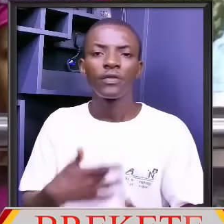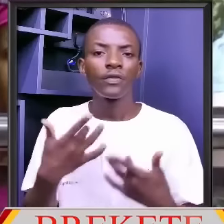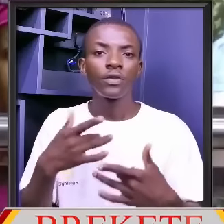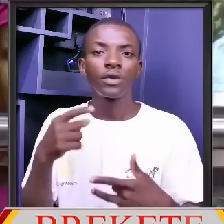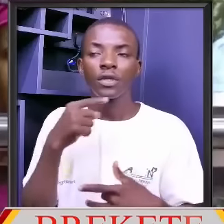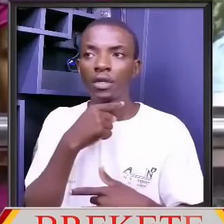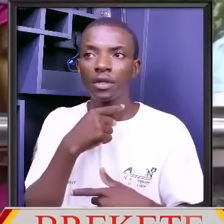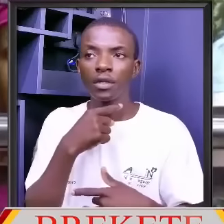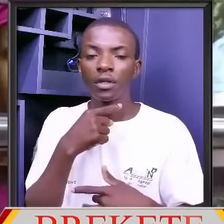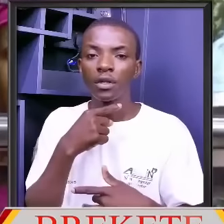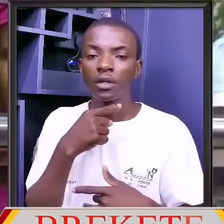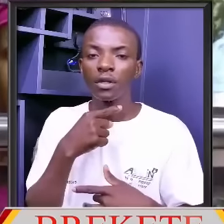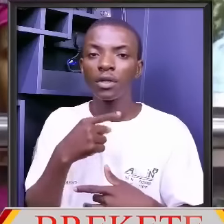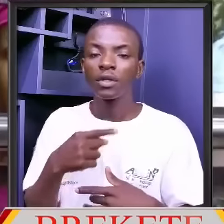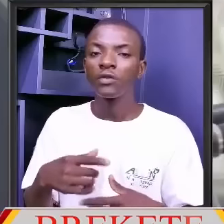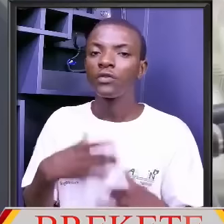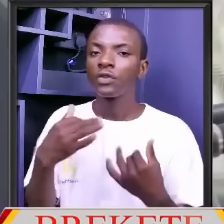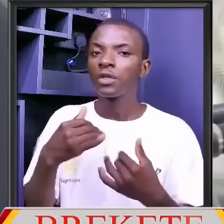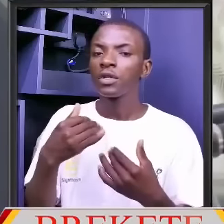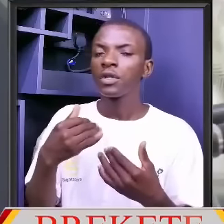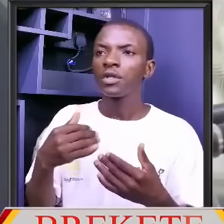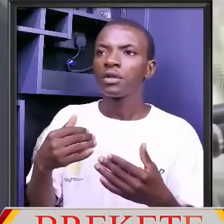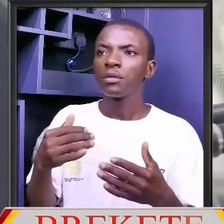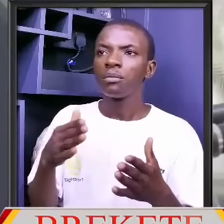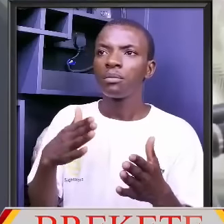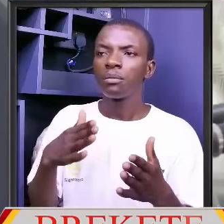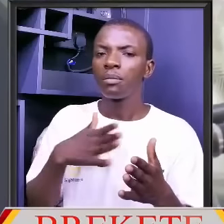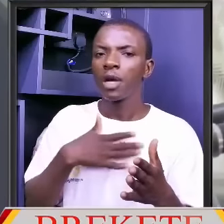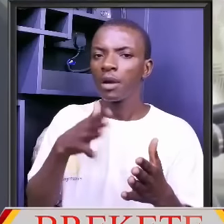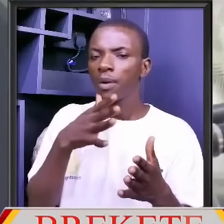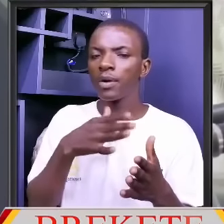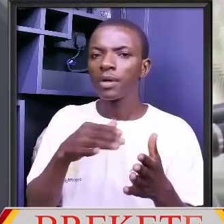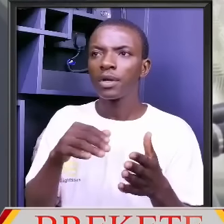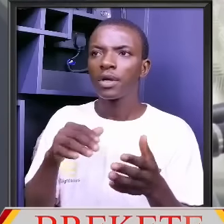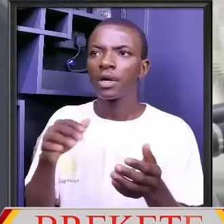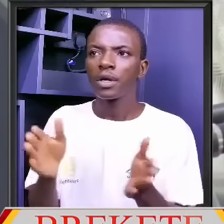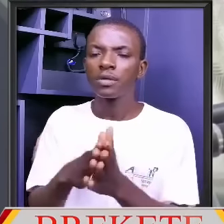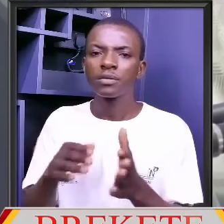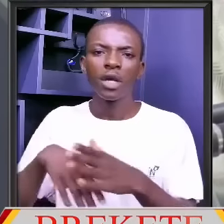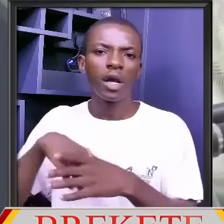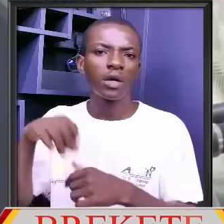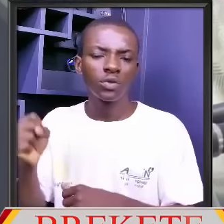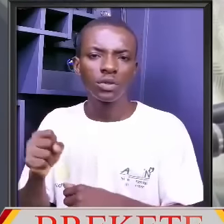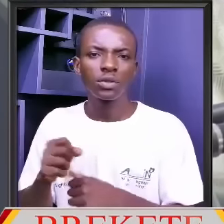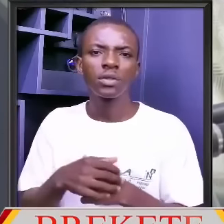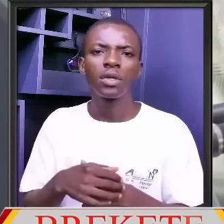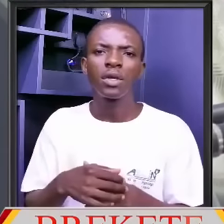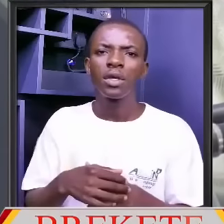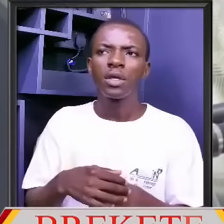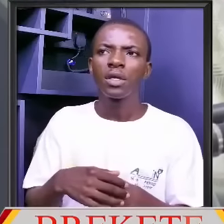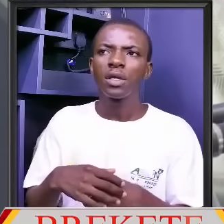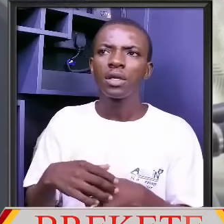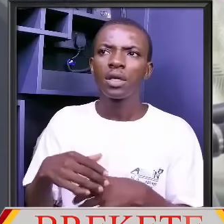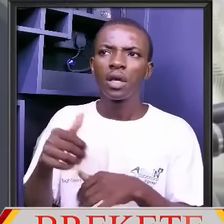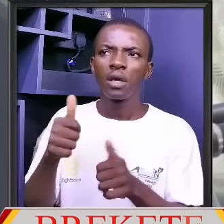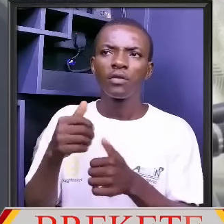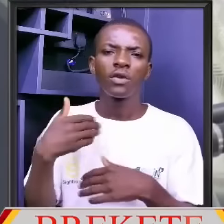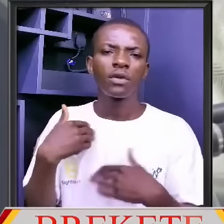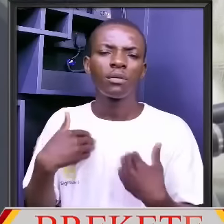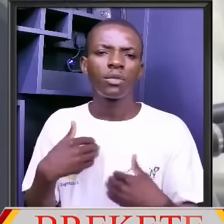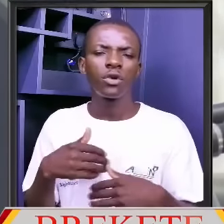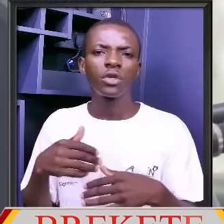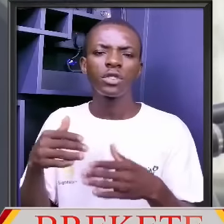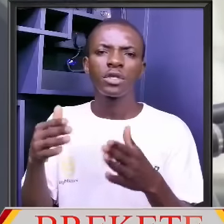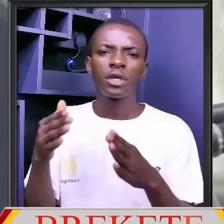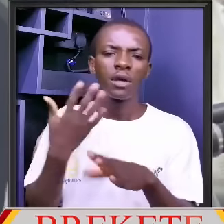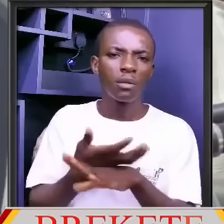saying a lie. I can't stay for house. My mama can't pursue me, come out. I can't stay for outside. They come dark. Everybody don't